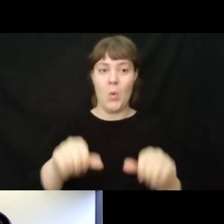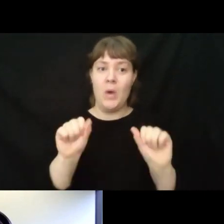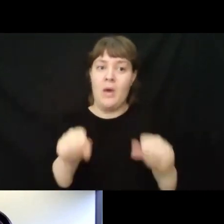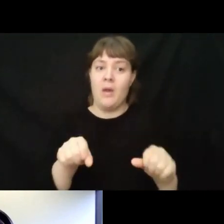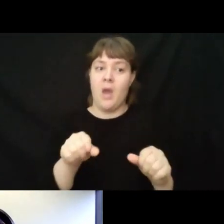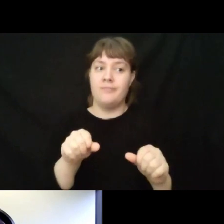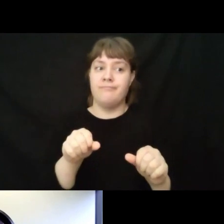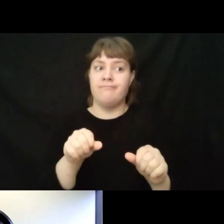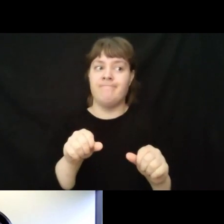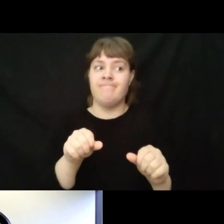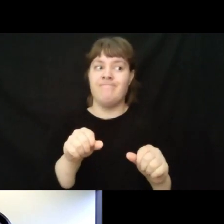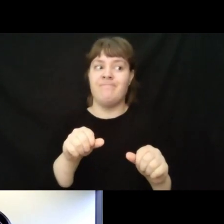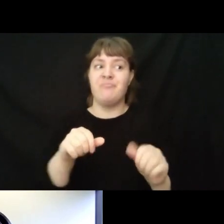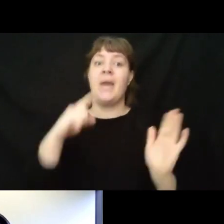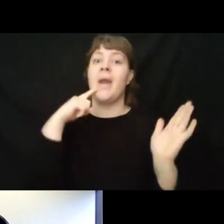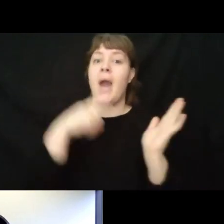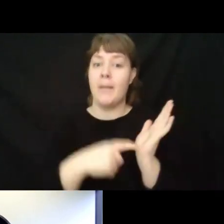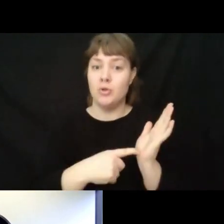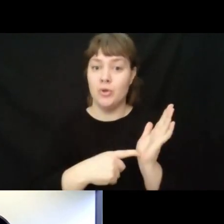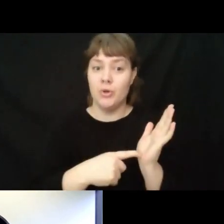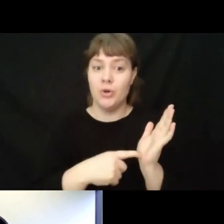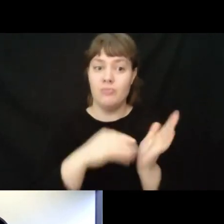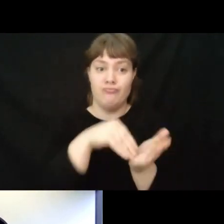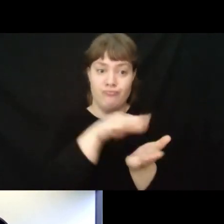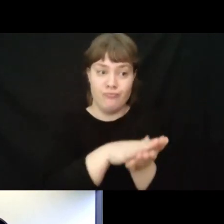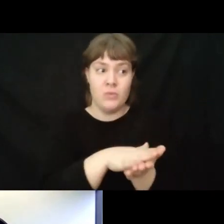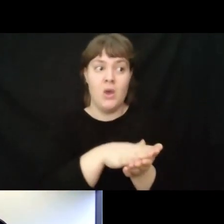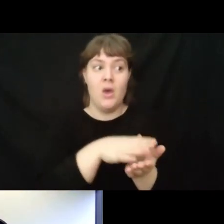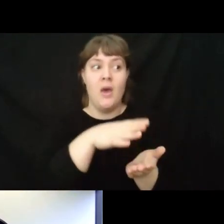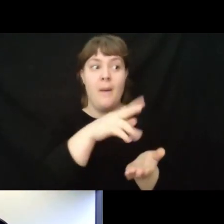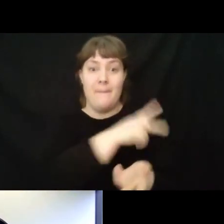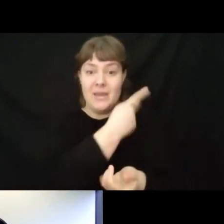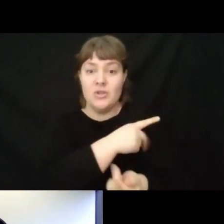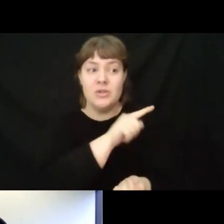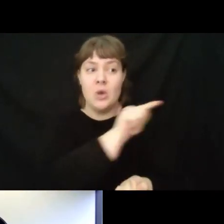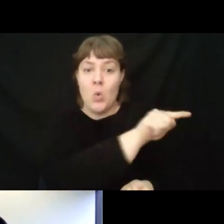what do our patients need and how do we best support you.